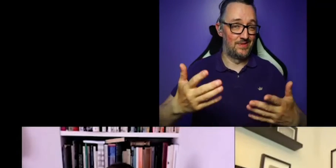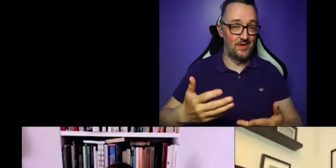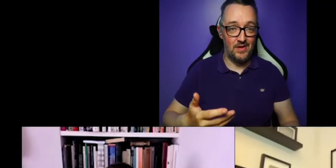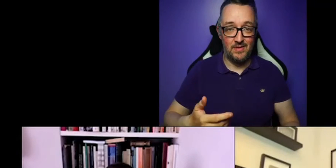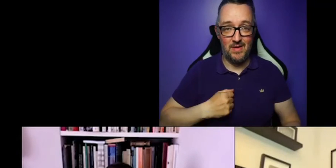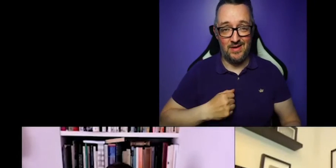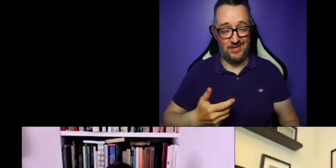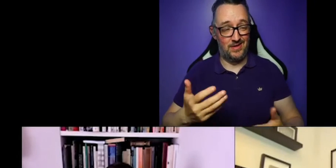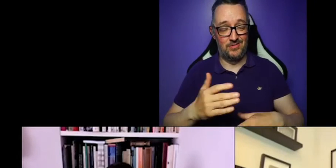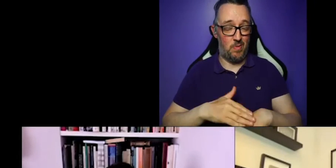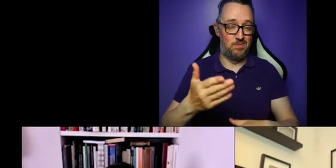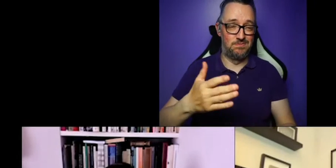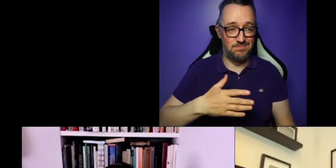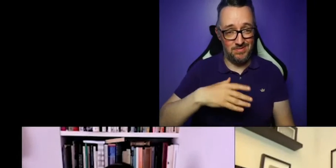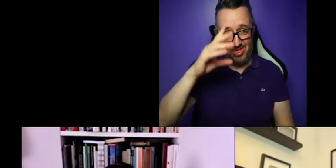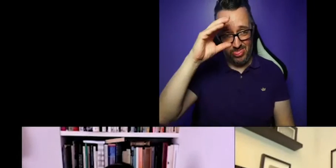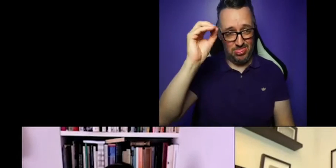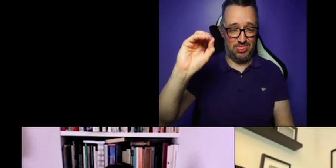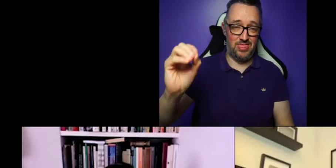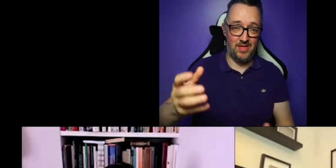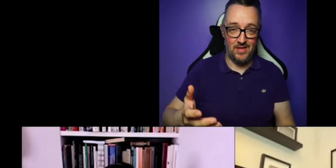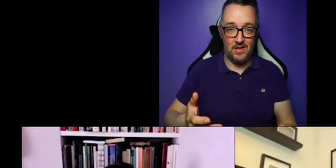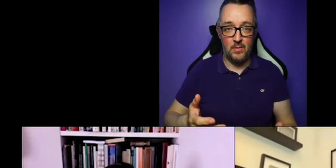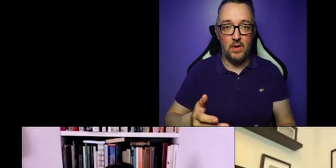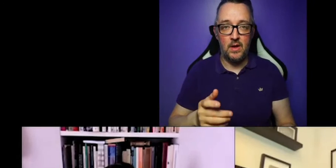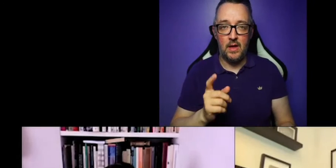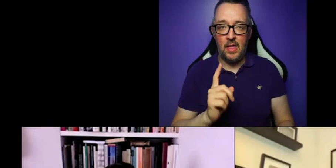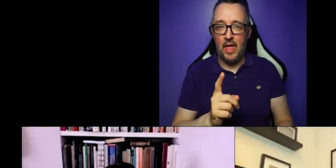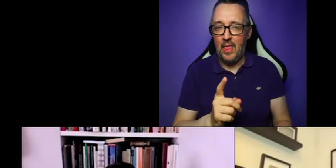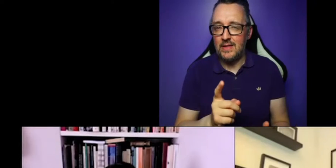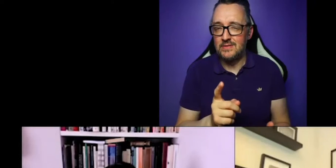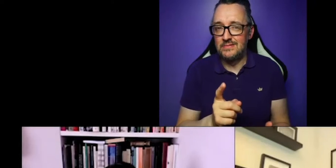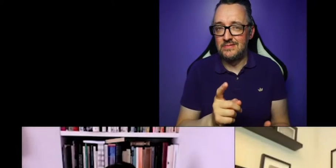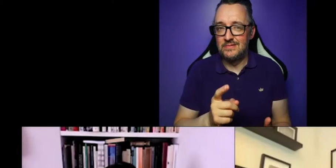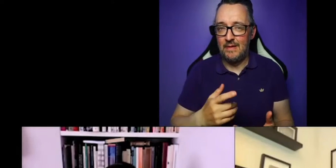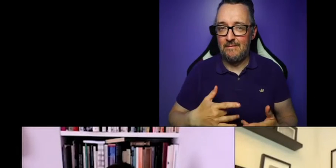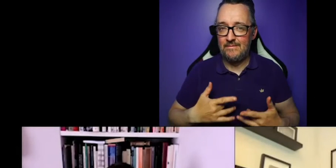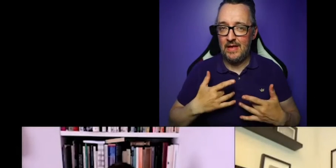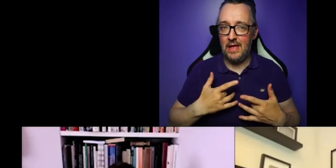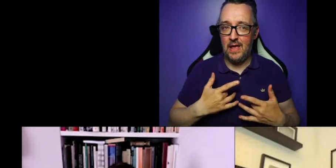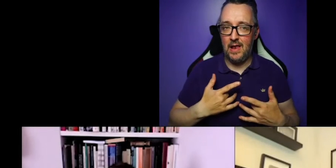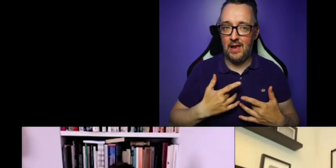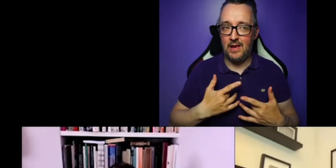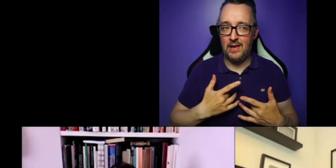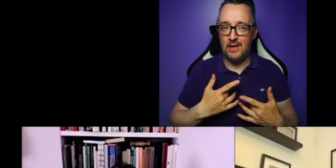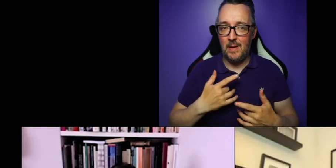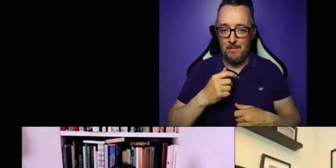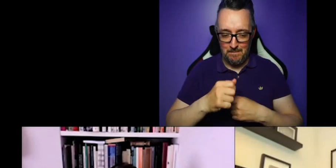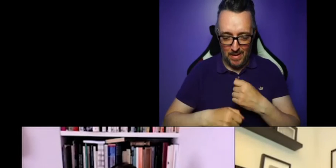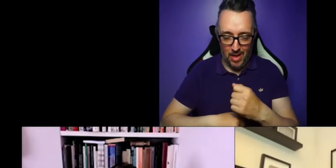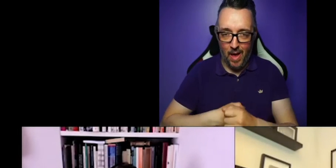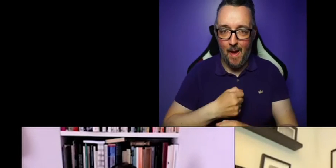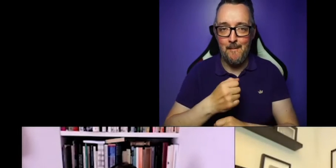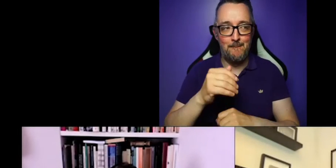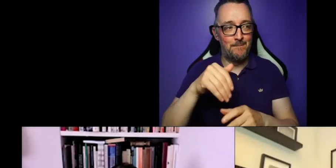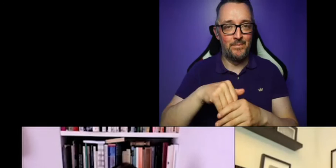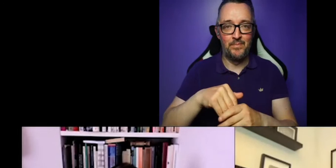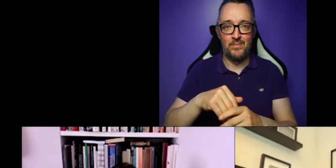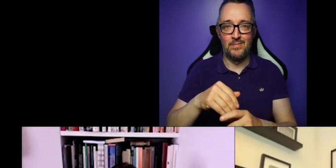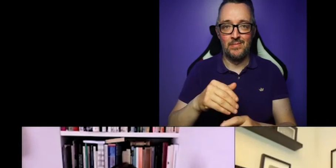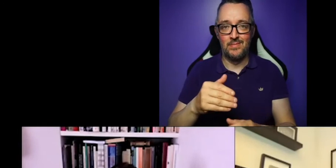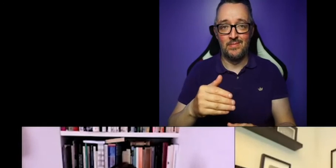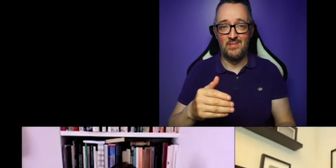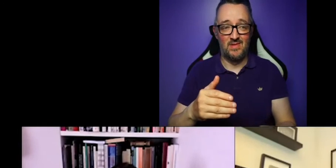other people. God, totally. I have that kind of, I can really feel myself morphing into that, you know, person